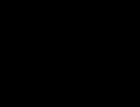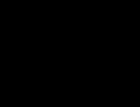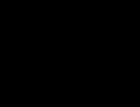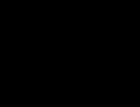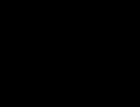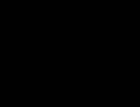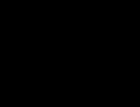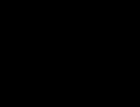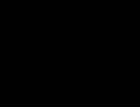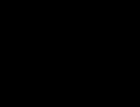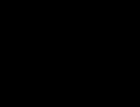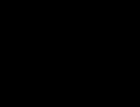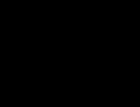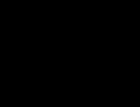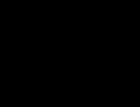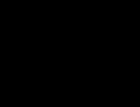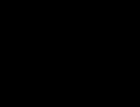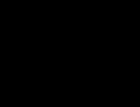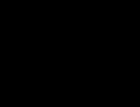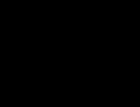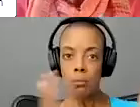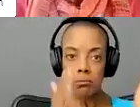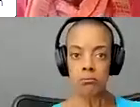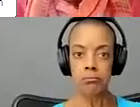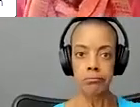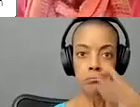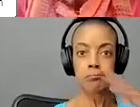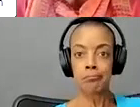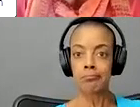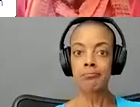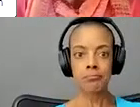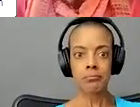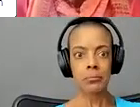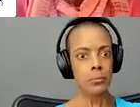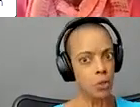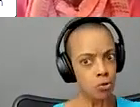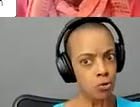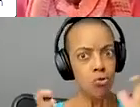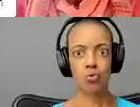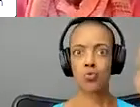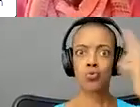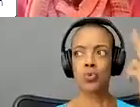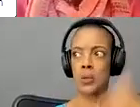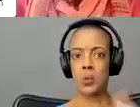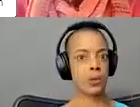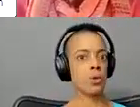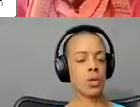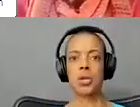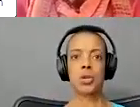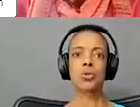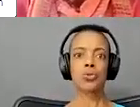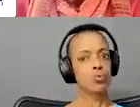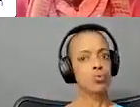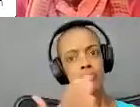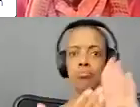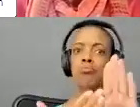men are not being attended to. So that's a big reason that we exist, to help counter that, to ensure